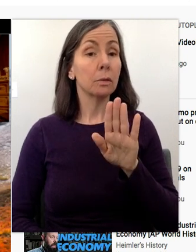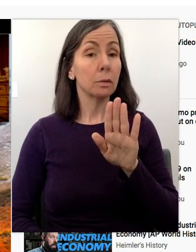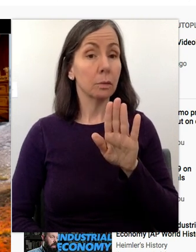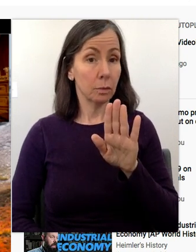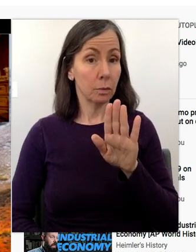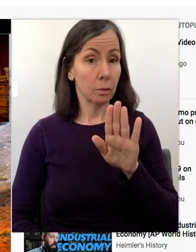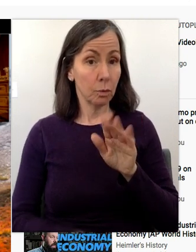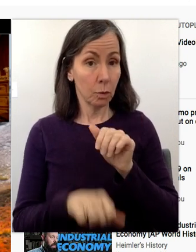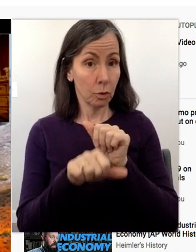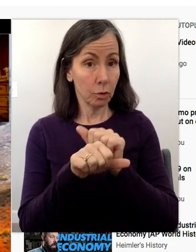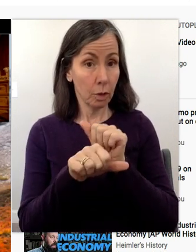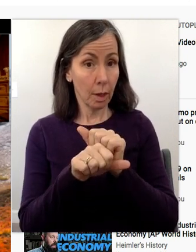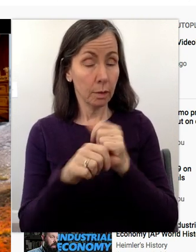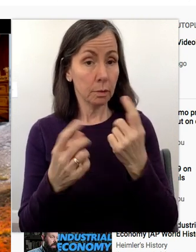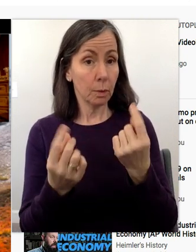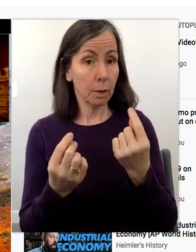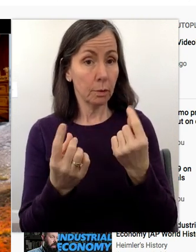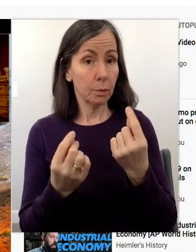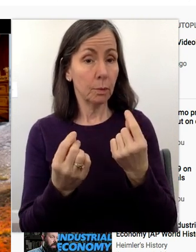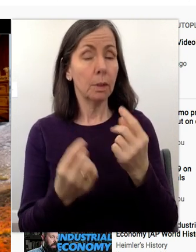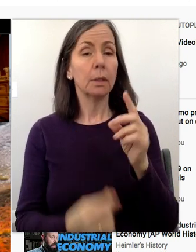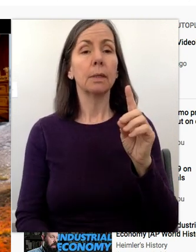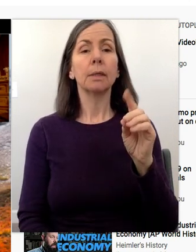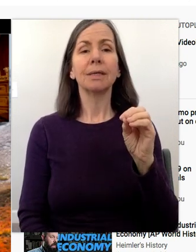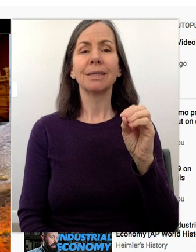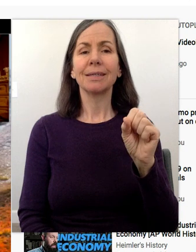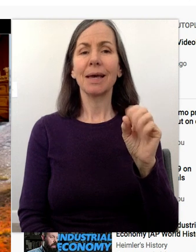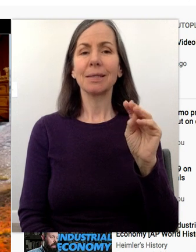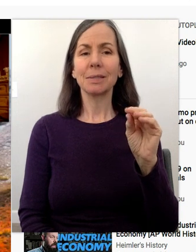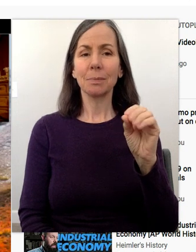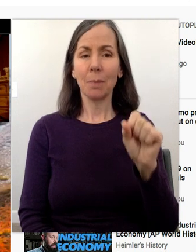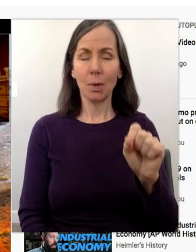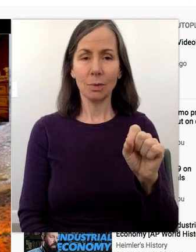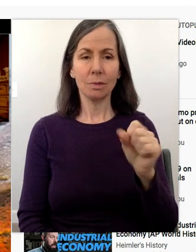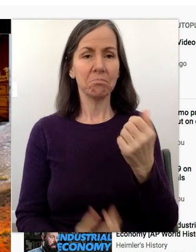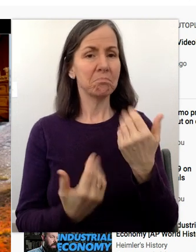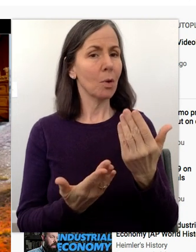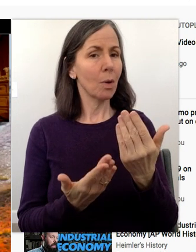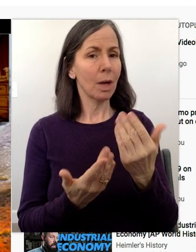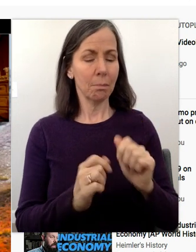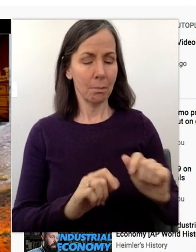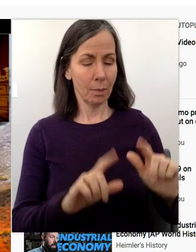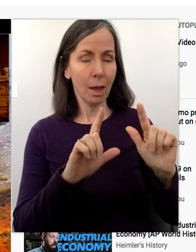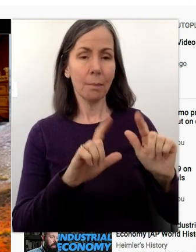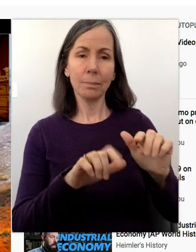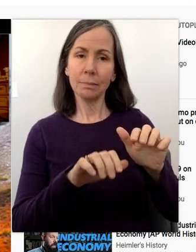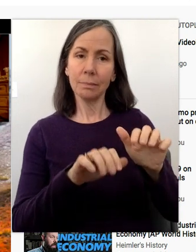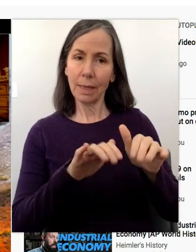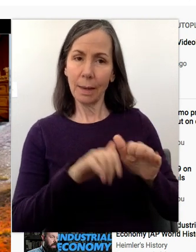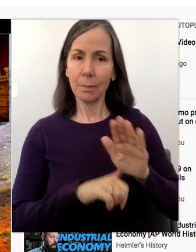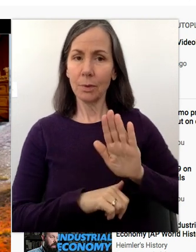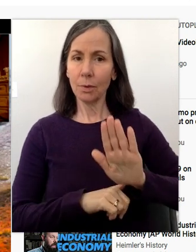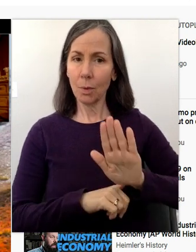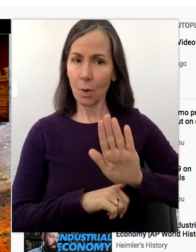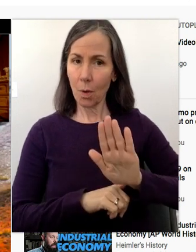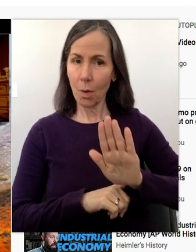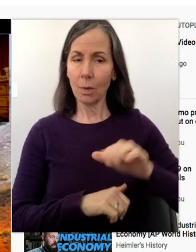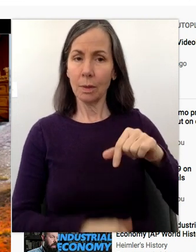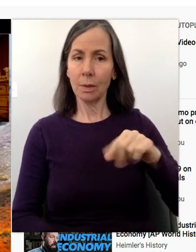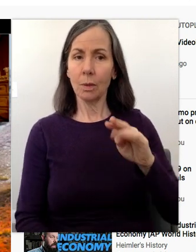go to Desmos and type in your own quadratic function. That means that the